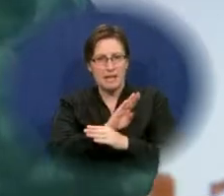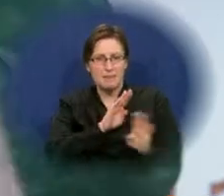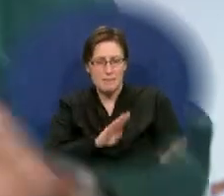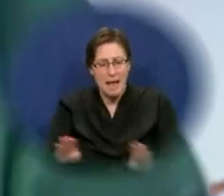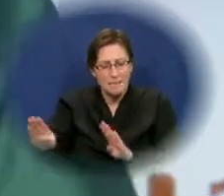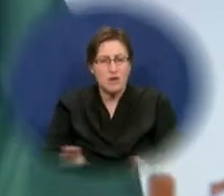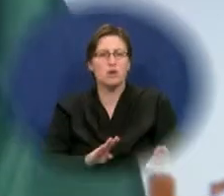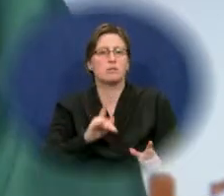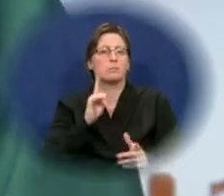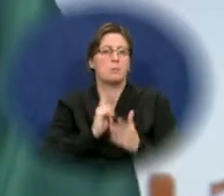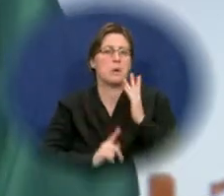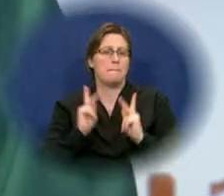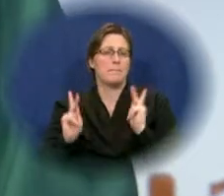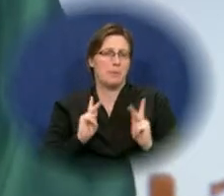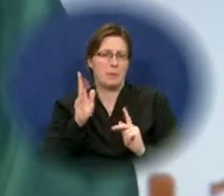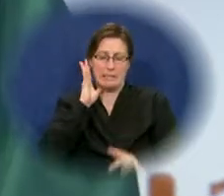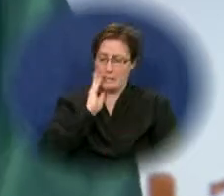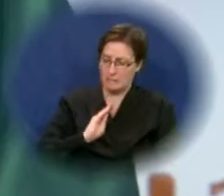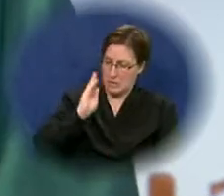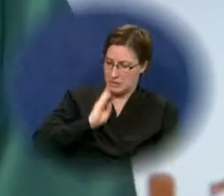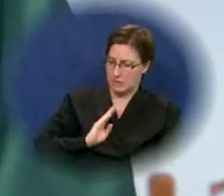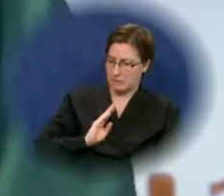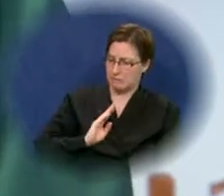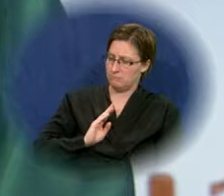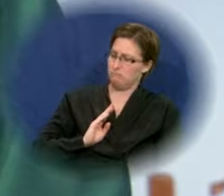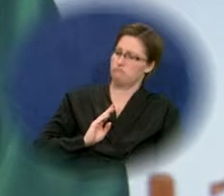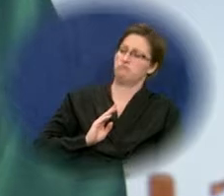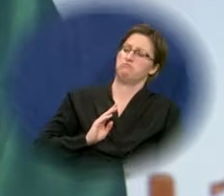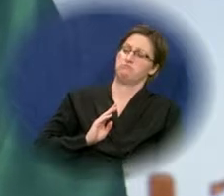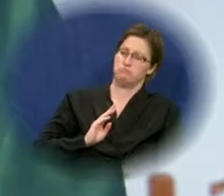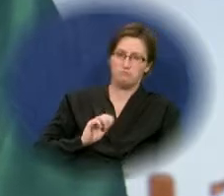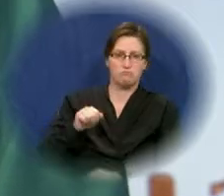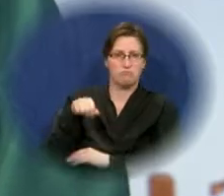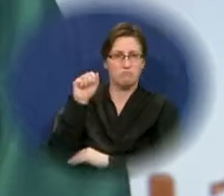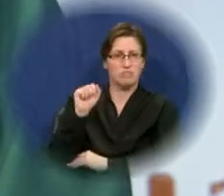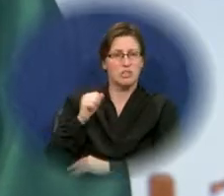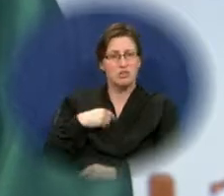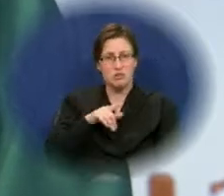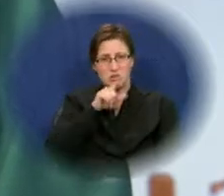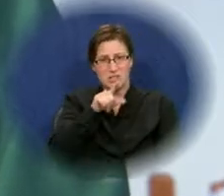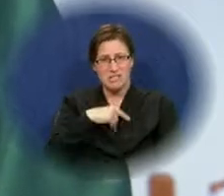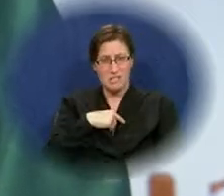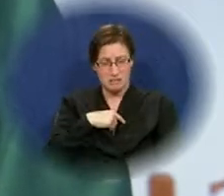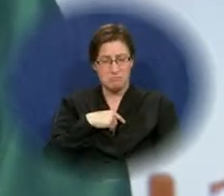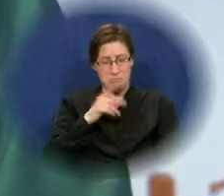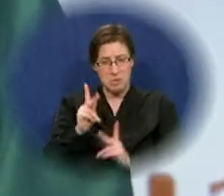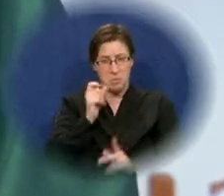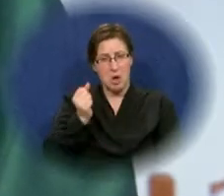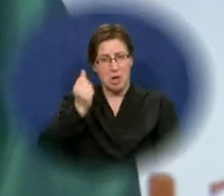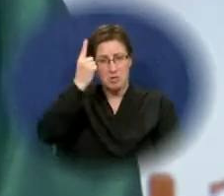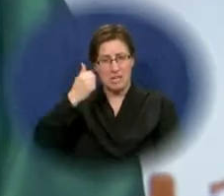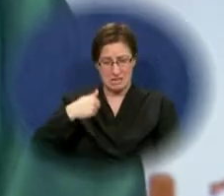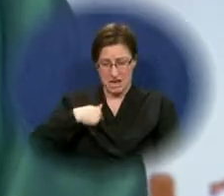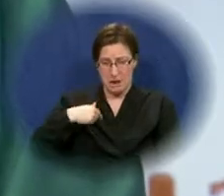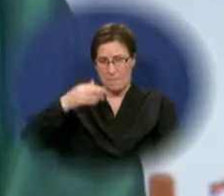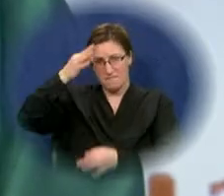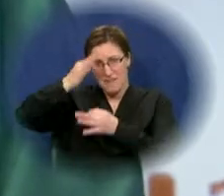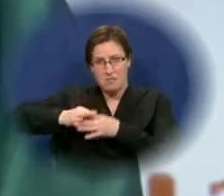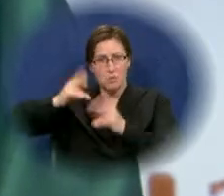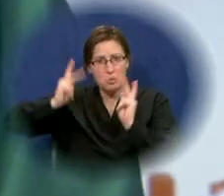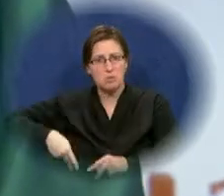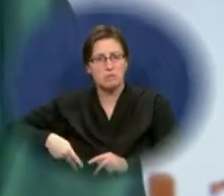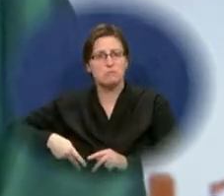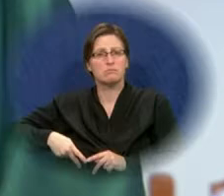what people experience from what we say. Do they really understand us to be people of faith? People really